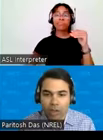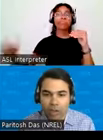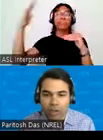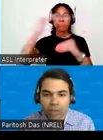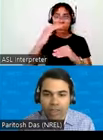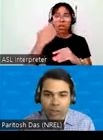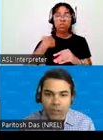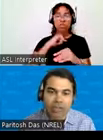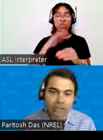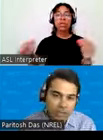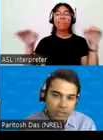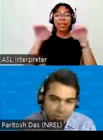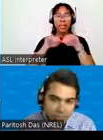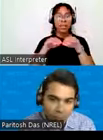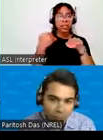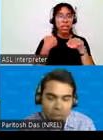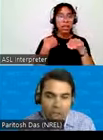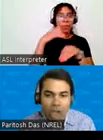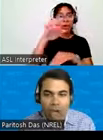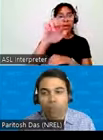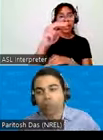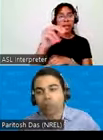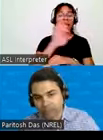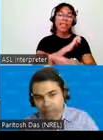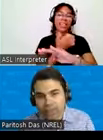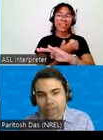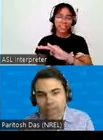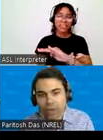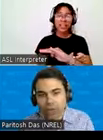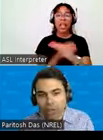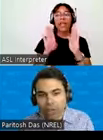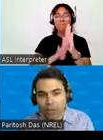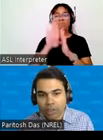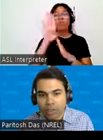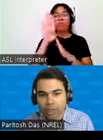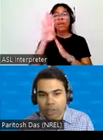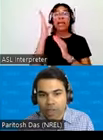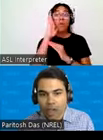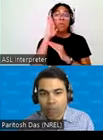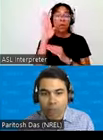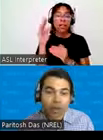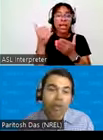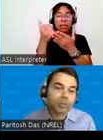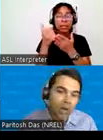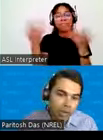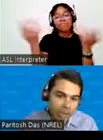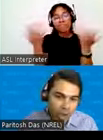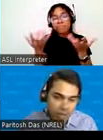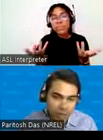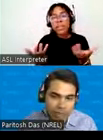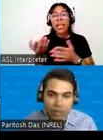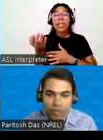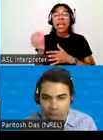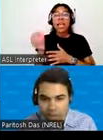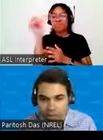layer on the impacts of energy efficiency improvements, which will decrease the overall demand projections. But we'll also model the